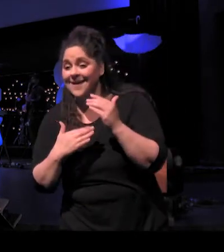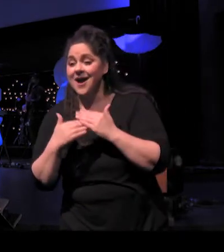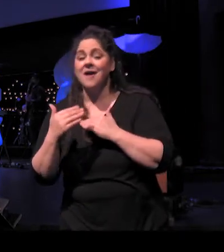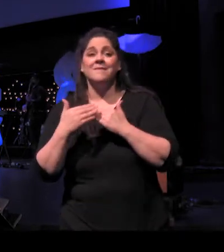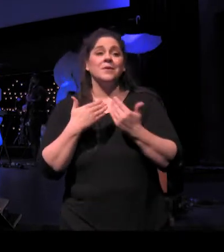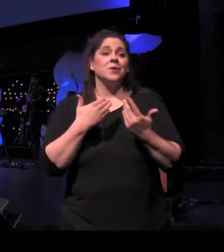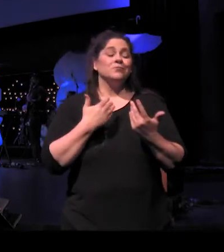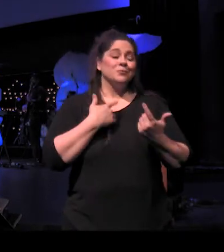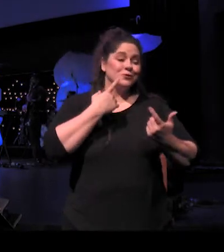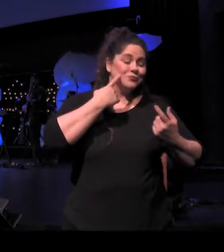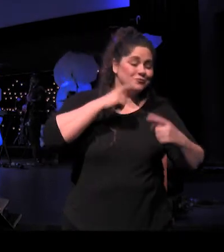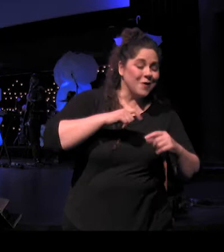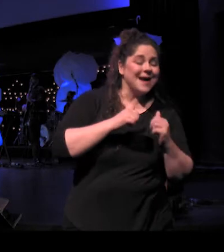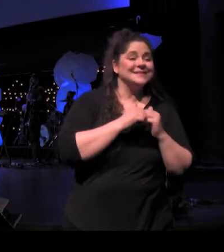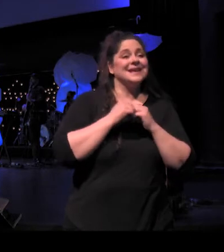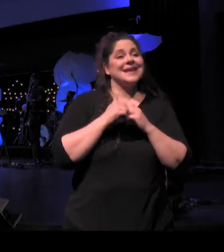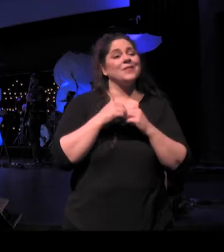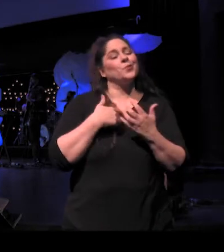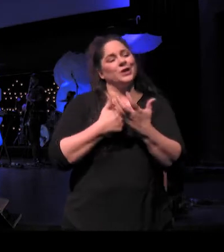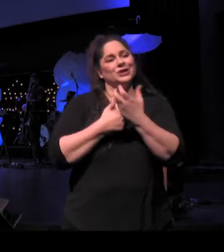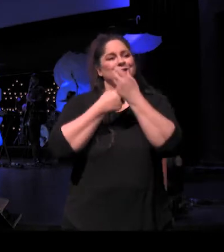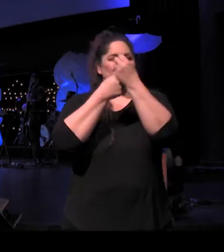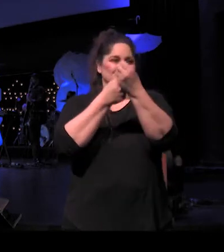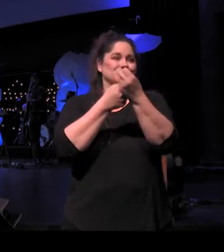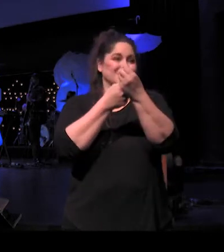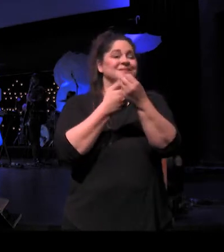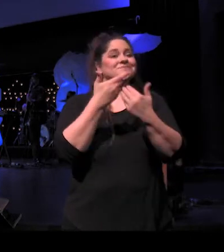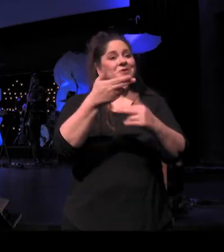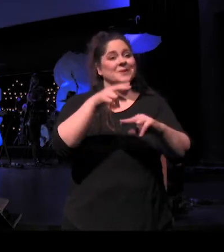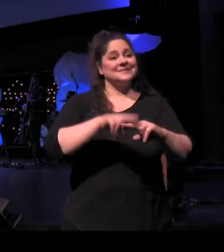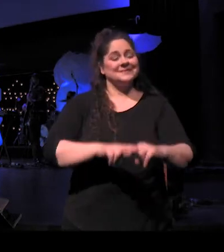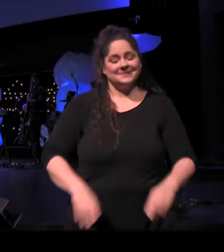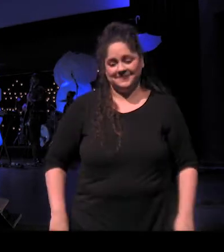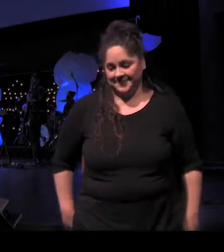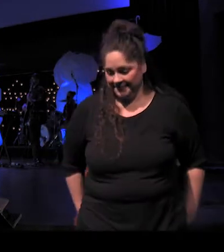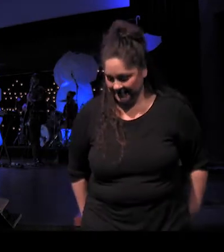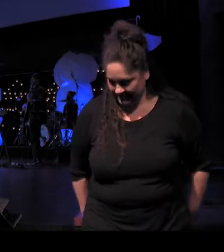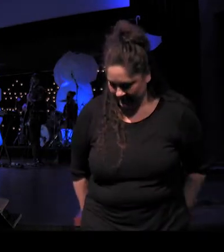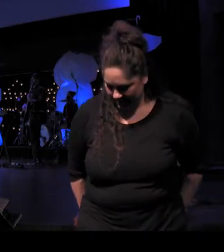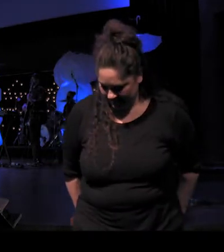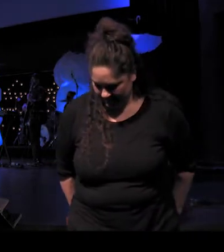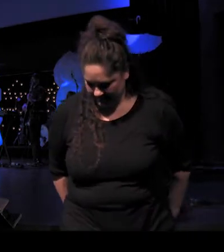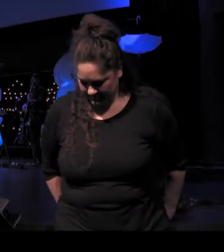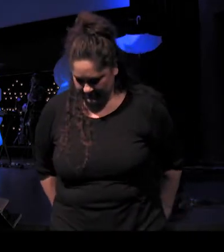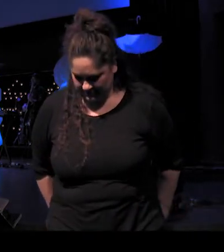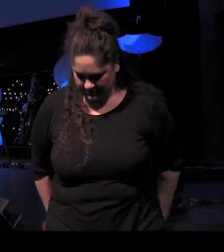and we can trust God together. You can go ahead and be seated.